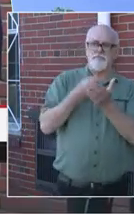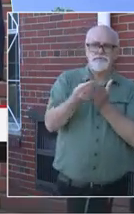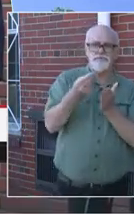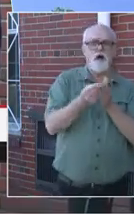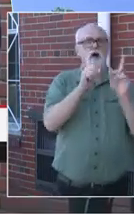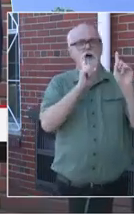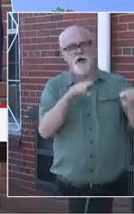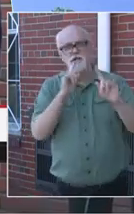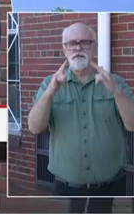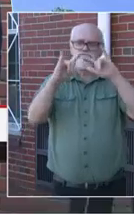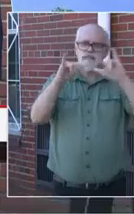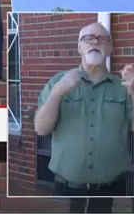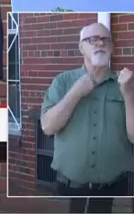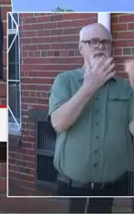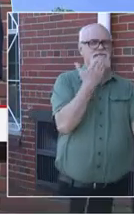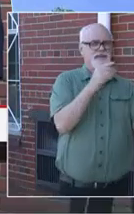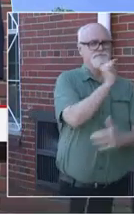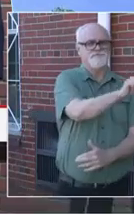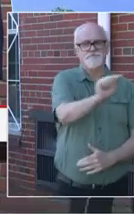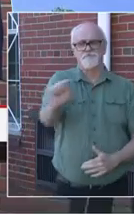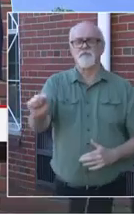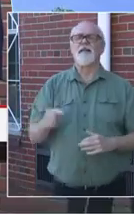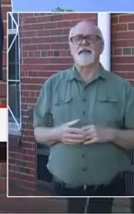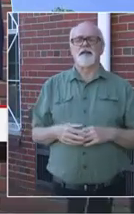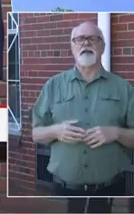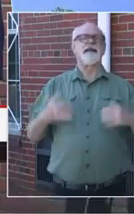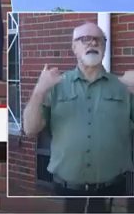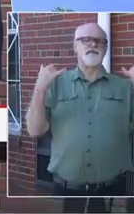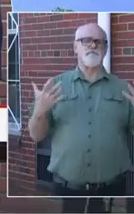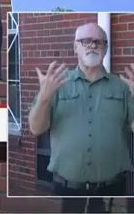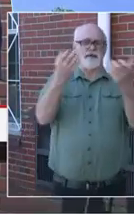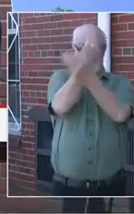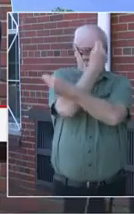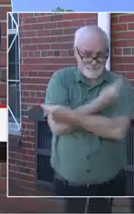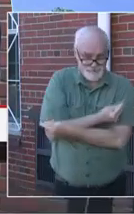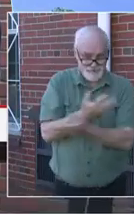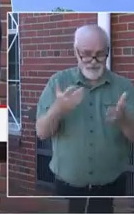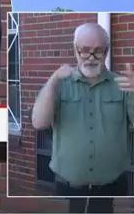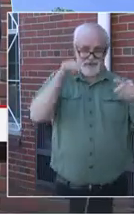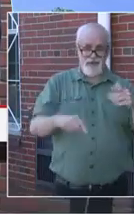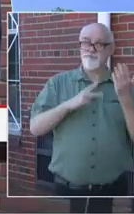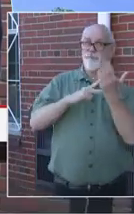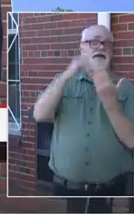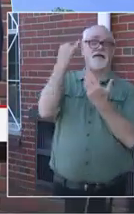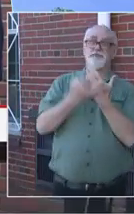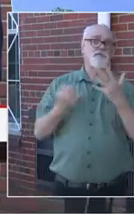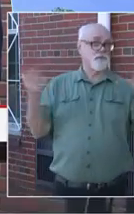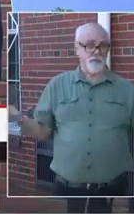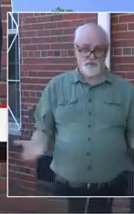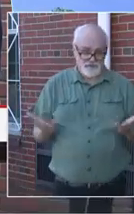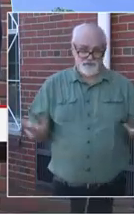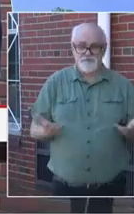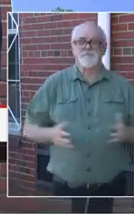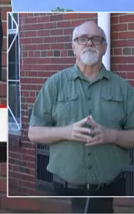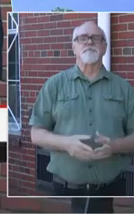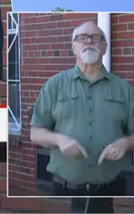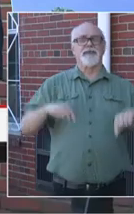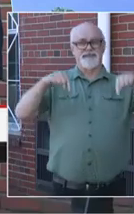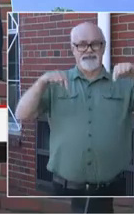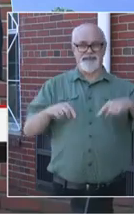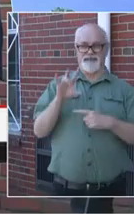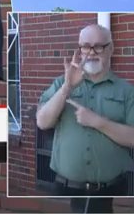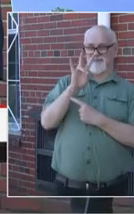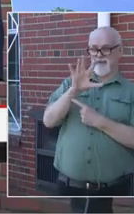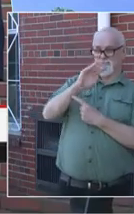partnership as well. Now I just want to let you know a little about this project. As has been mentioned, it's nearly a $75